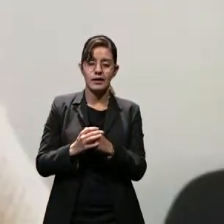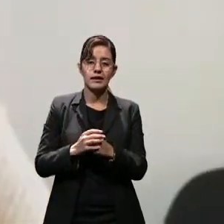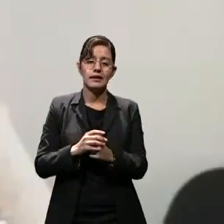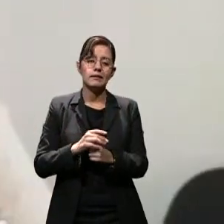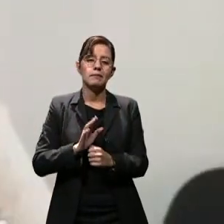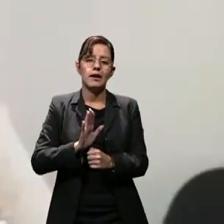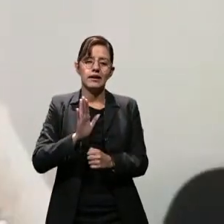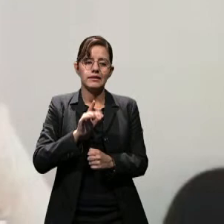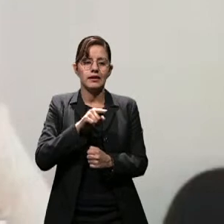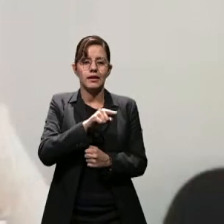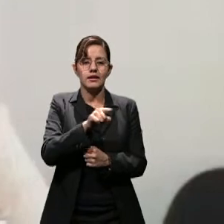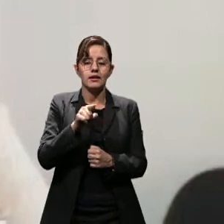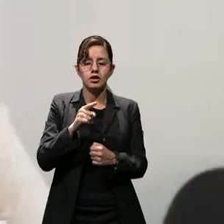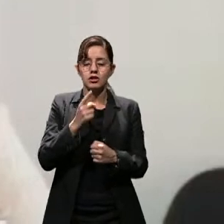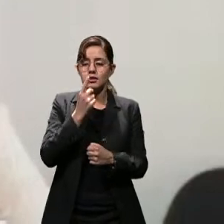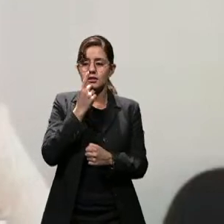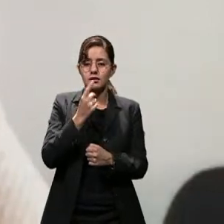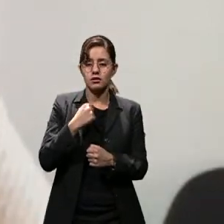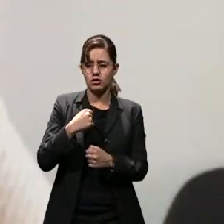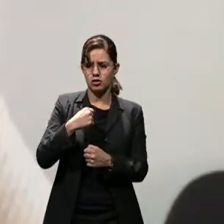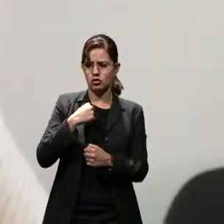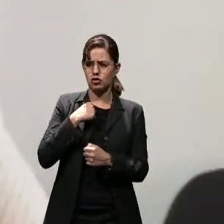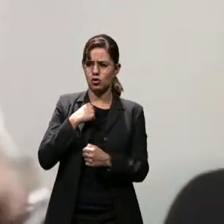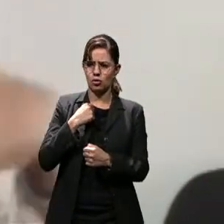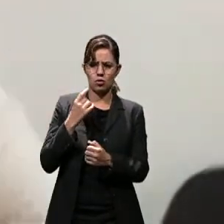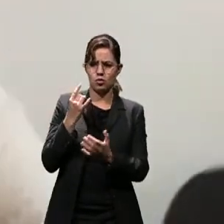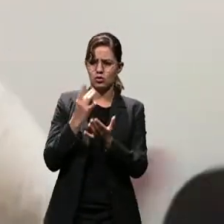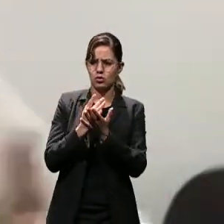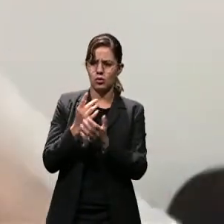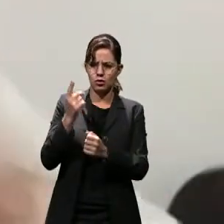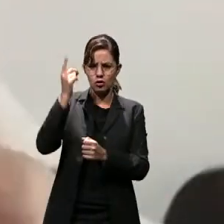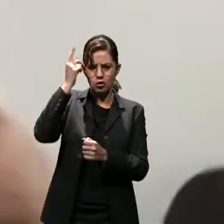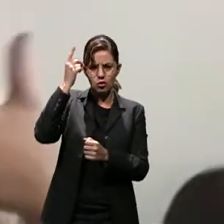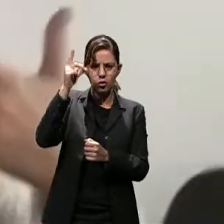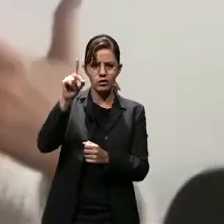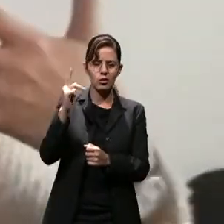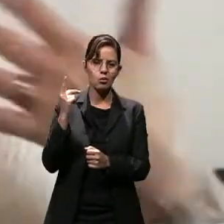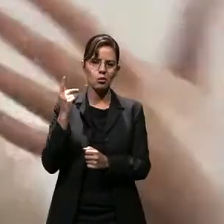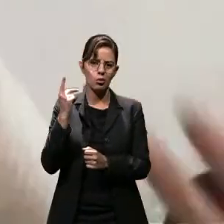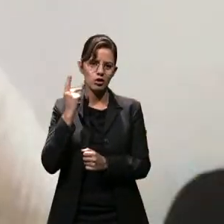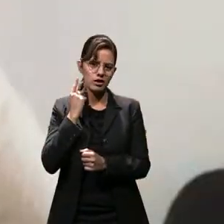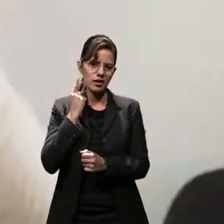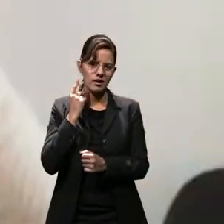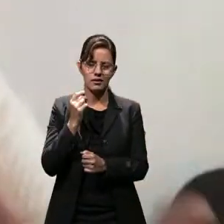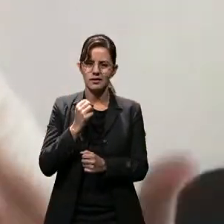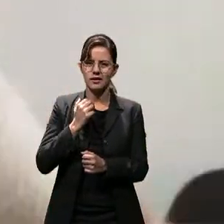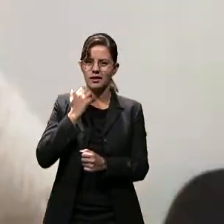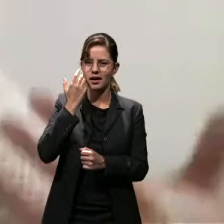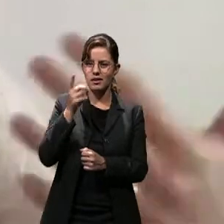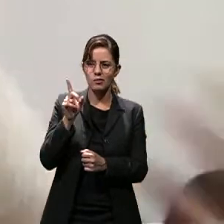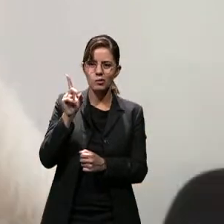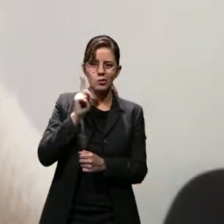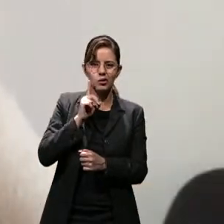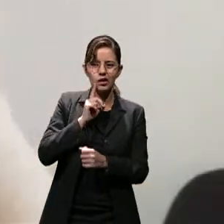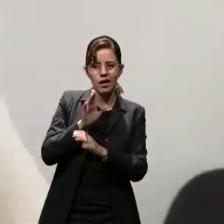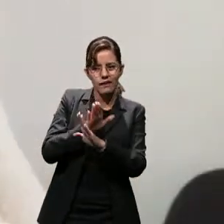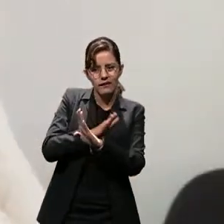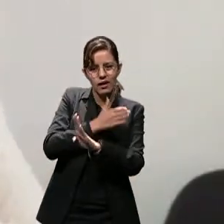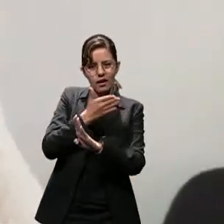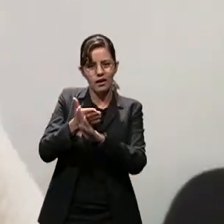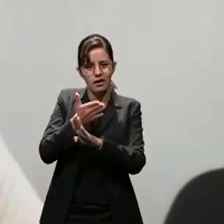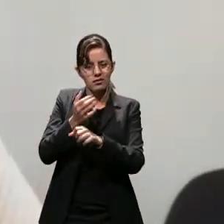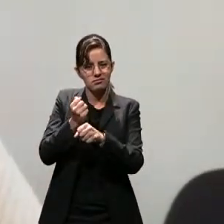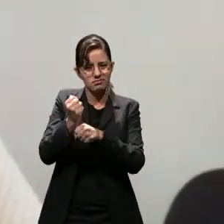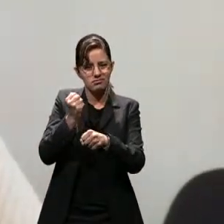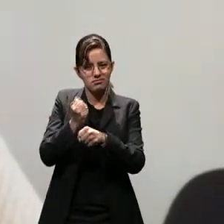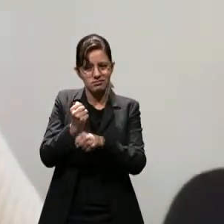arenas. It seems that those that feel the unique owners of these